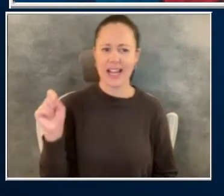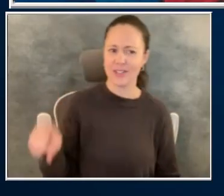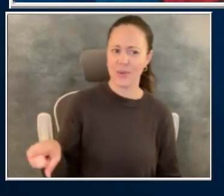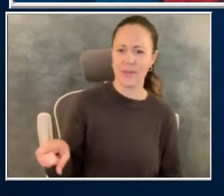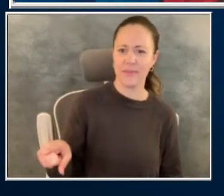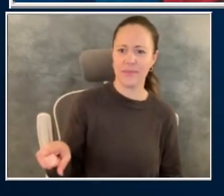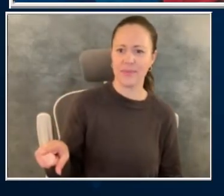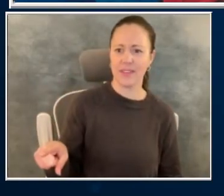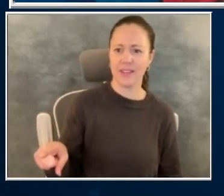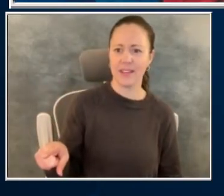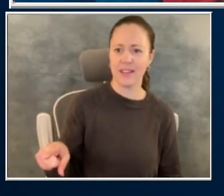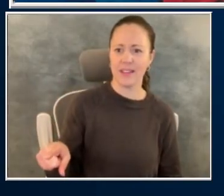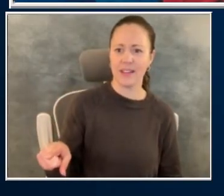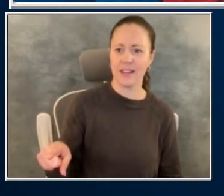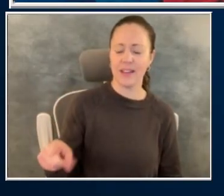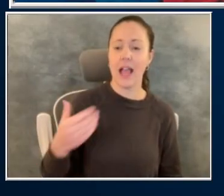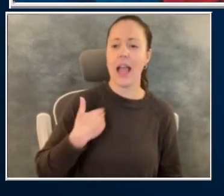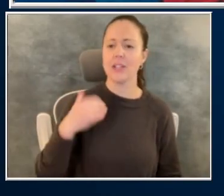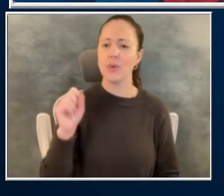for Kathy.